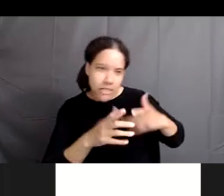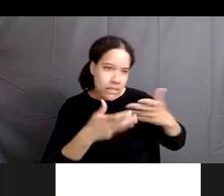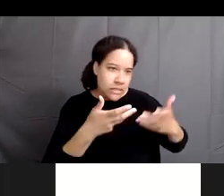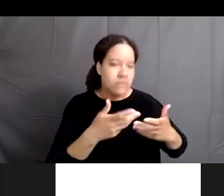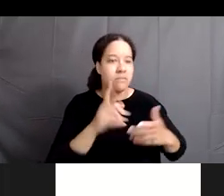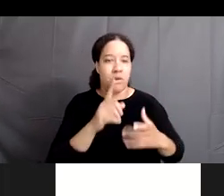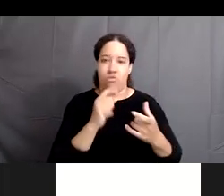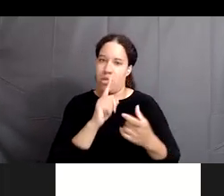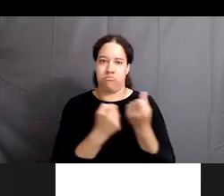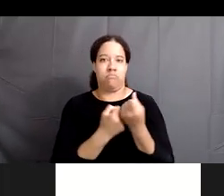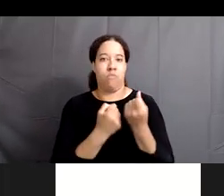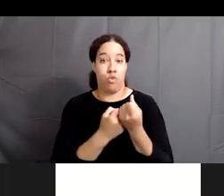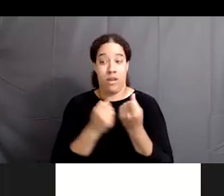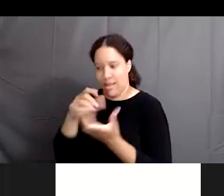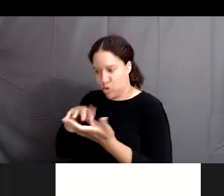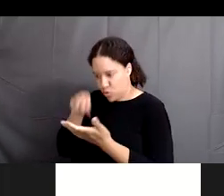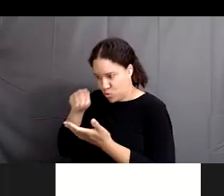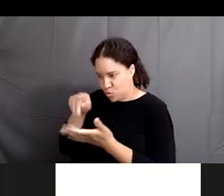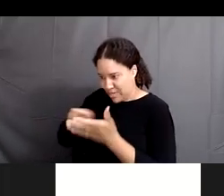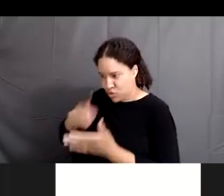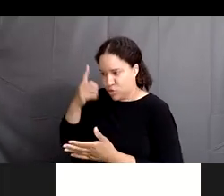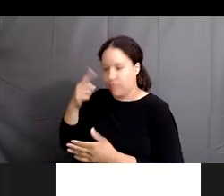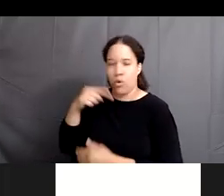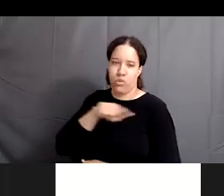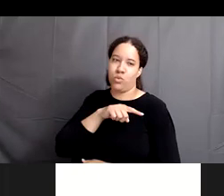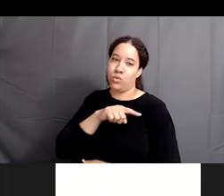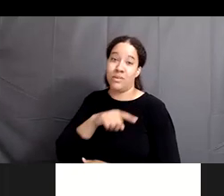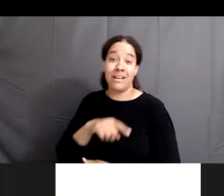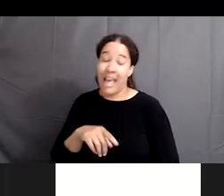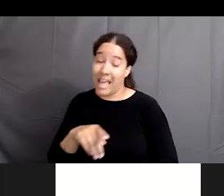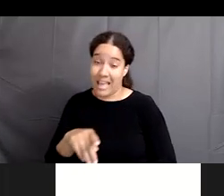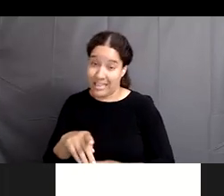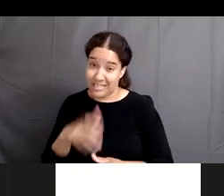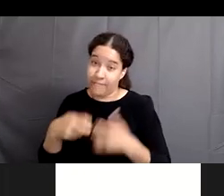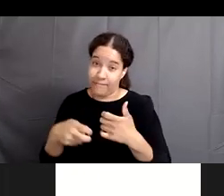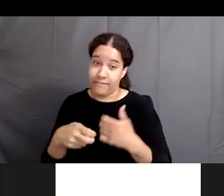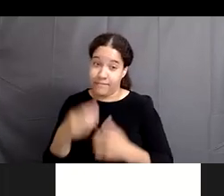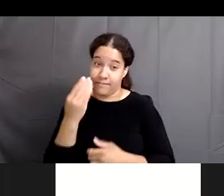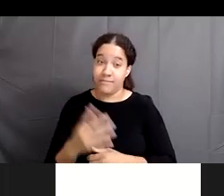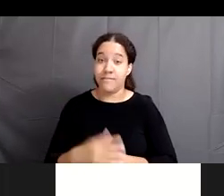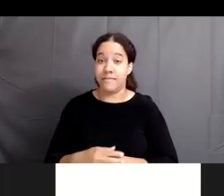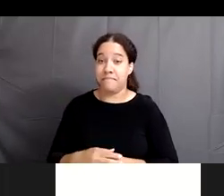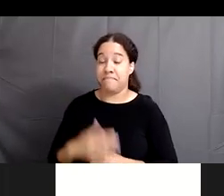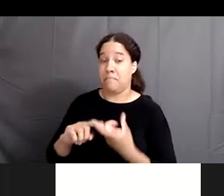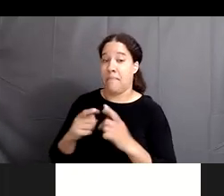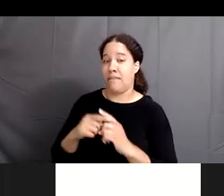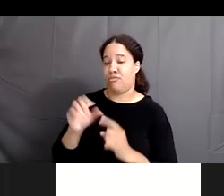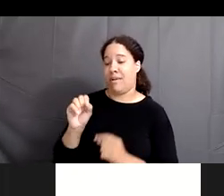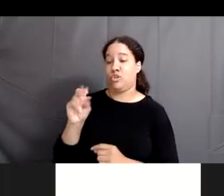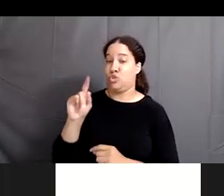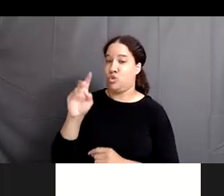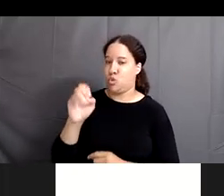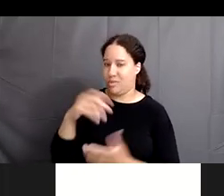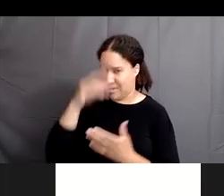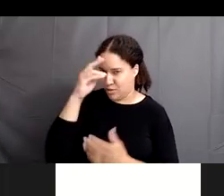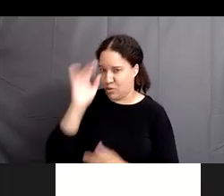out information. And that's not always easy to do, as I have come to learn, and certainly my friend Susie has come to learn. But we're here to tell you today